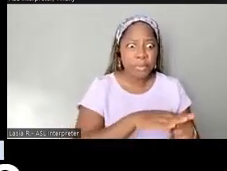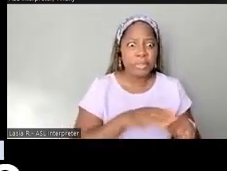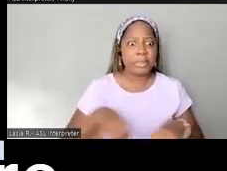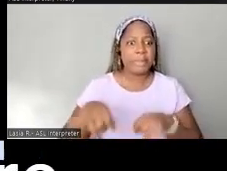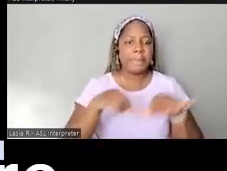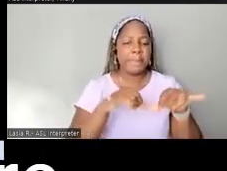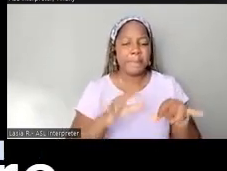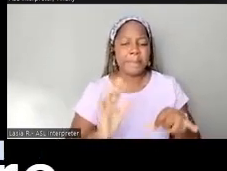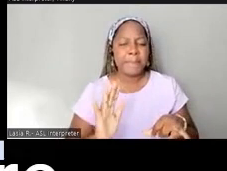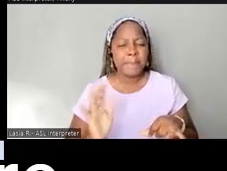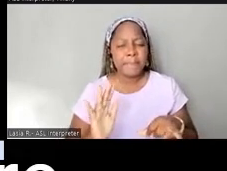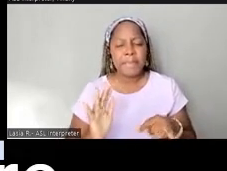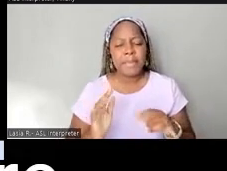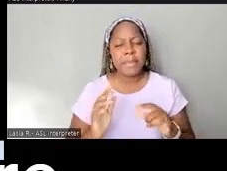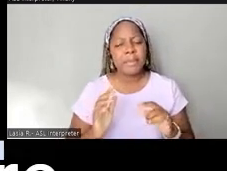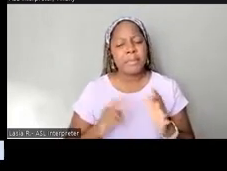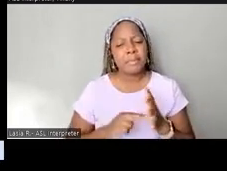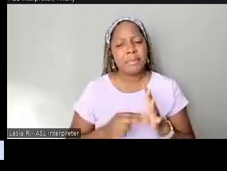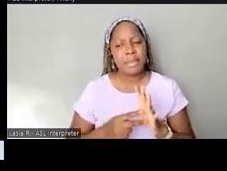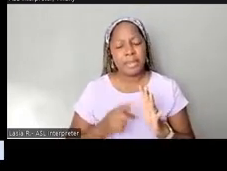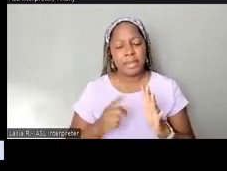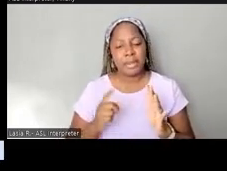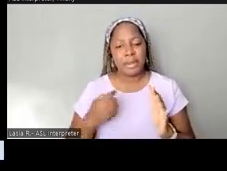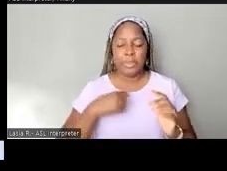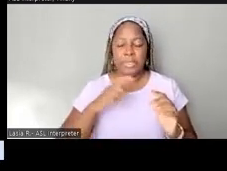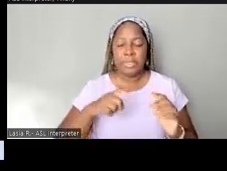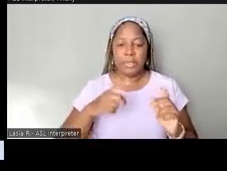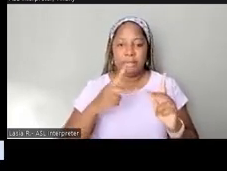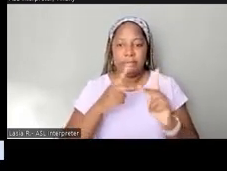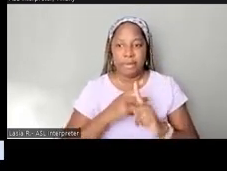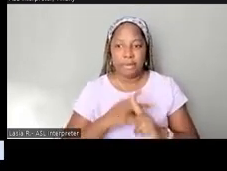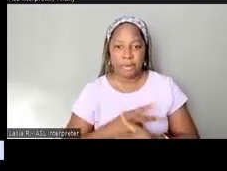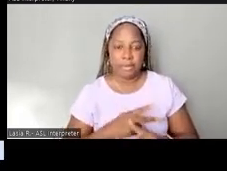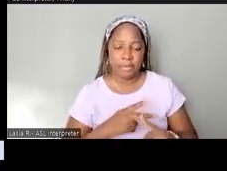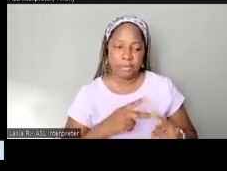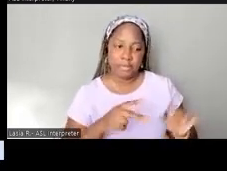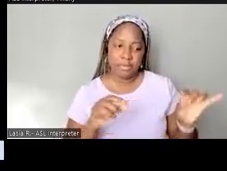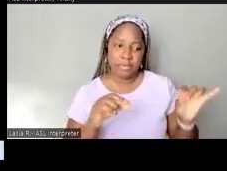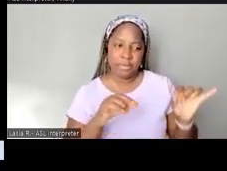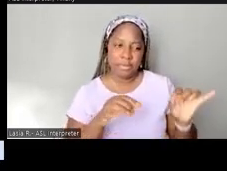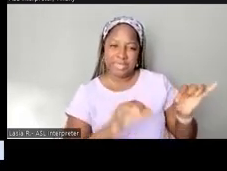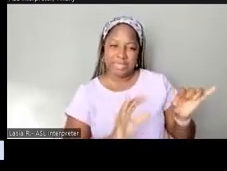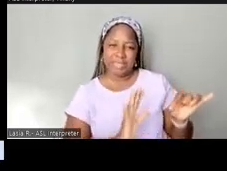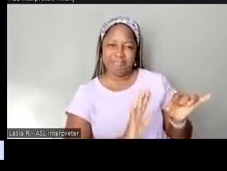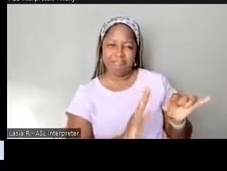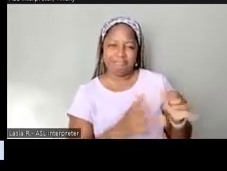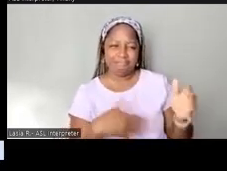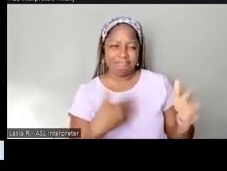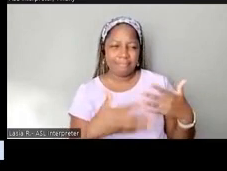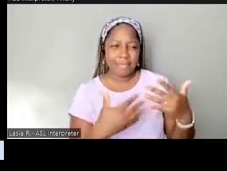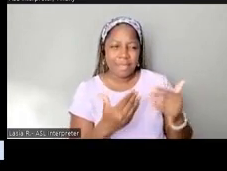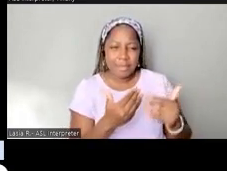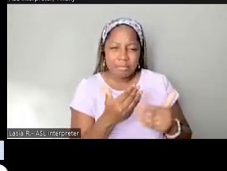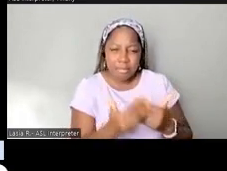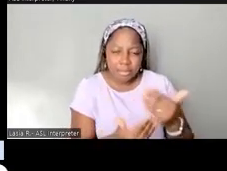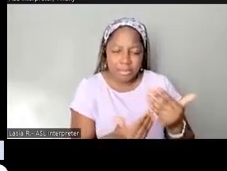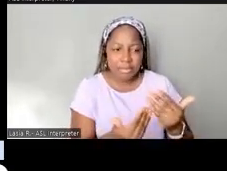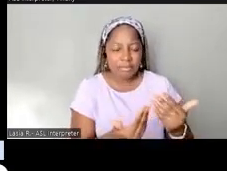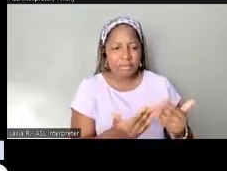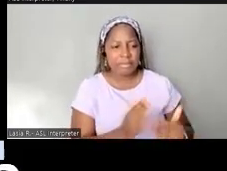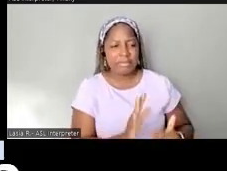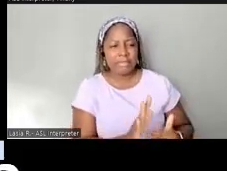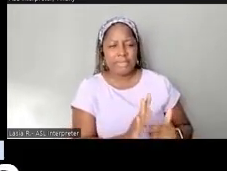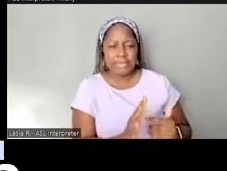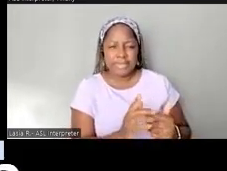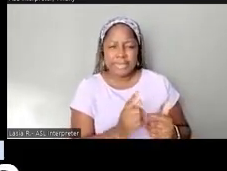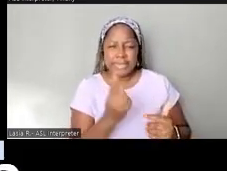note that, we have to then look at what are those systems processes that are happening and how can we look at the intersection of